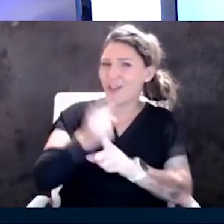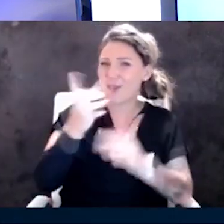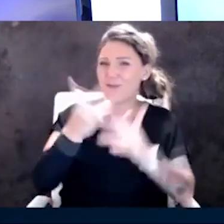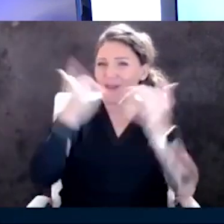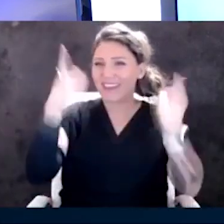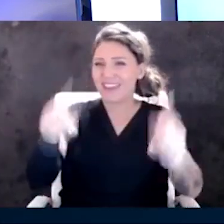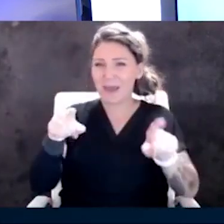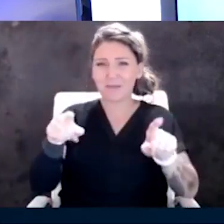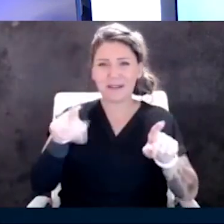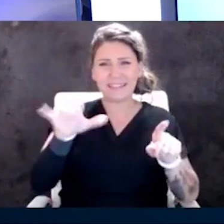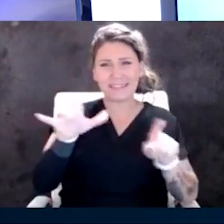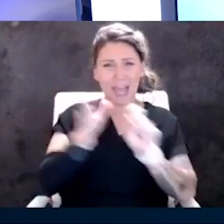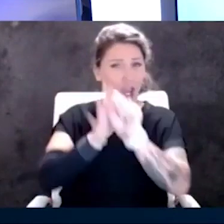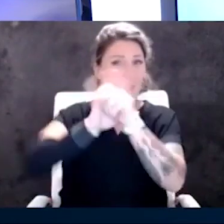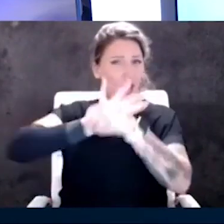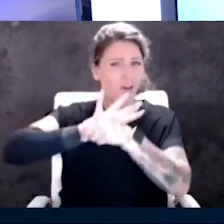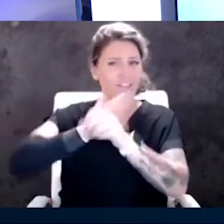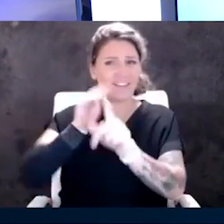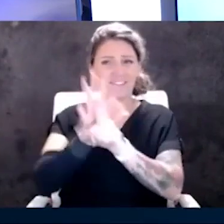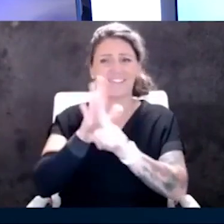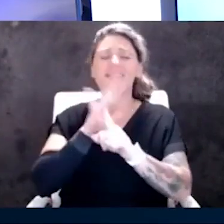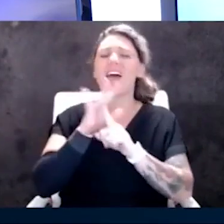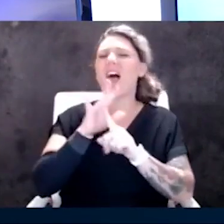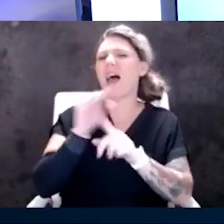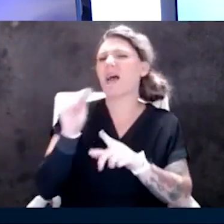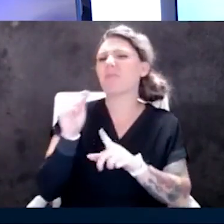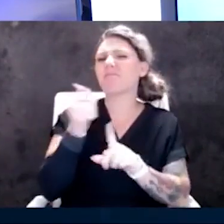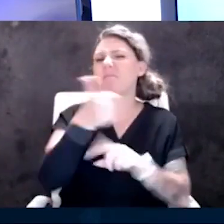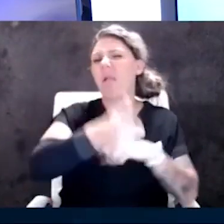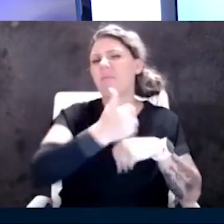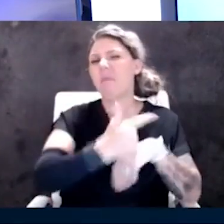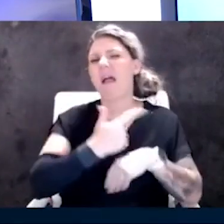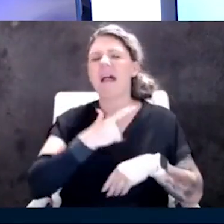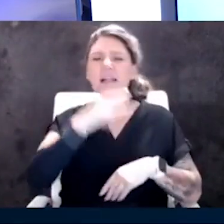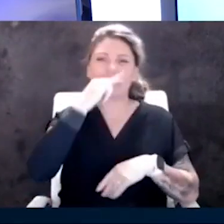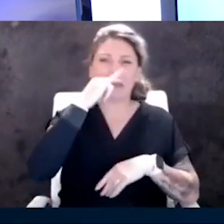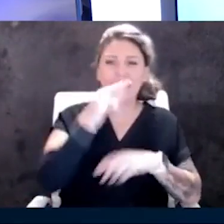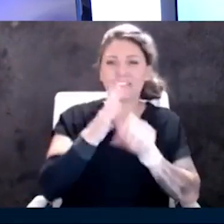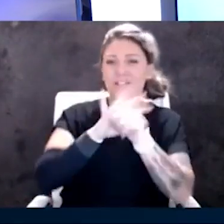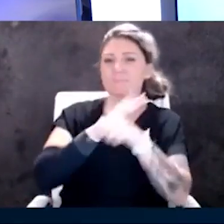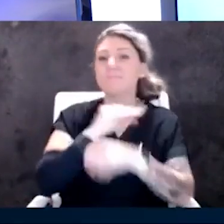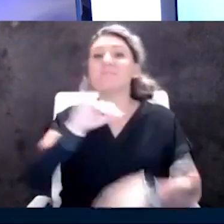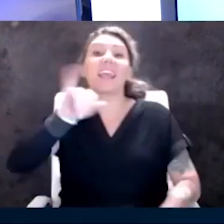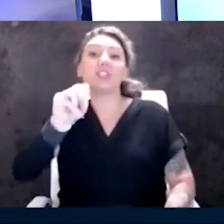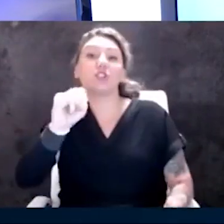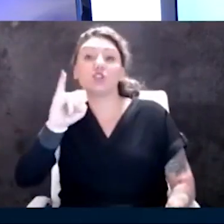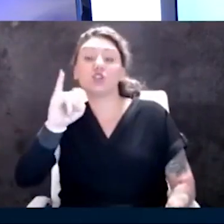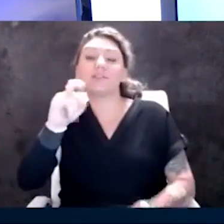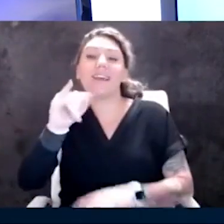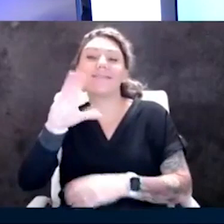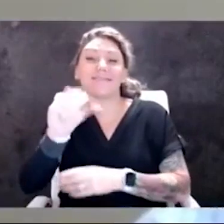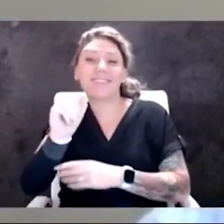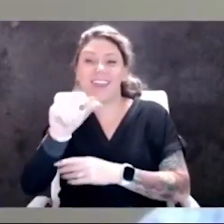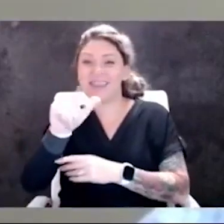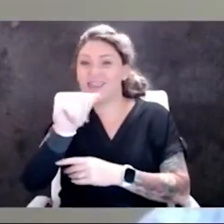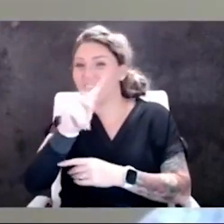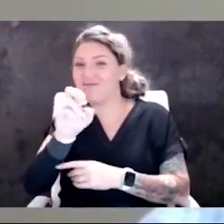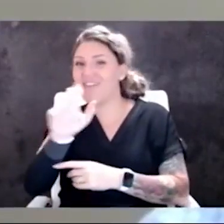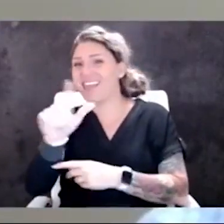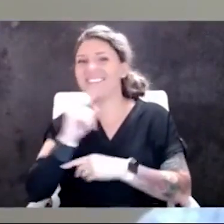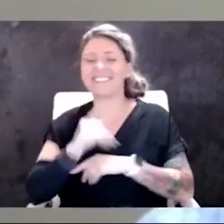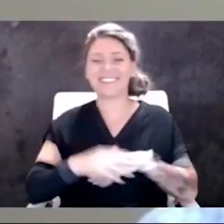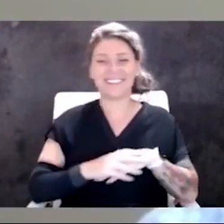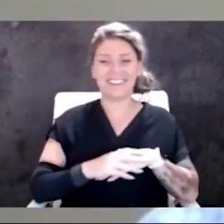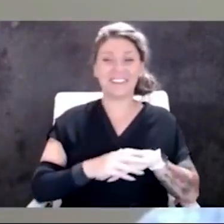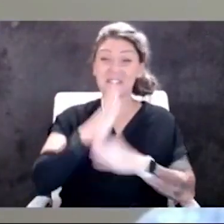COVID effect? Because I blame mine on my kids in COVID and on Jessica Lavelle sometimes. Yeah, so part of it is a